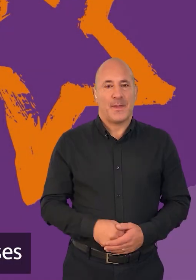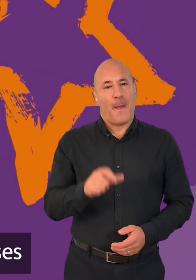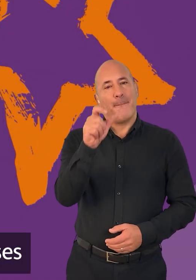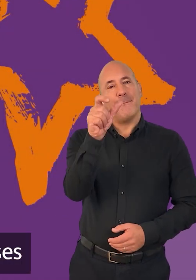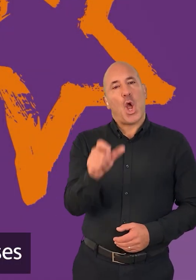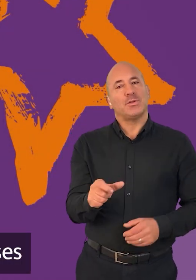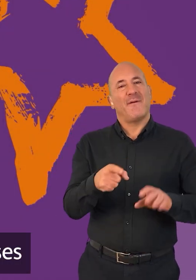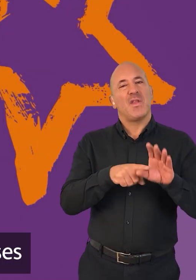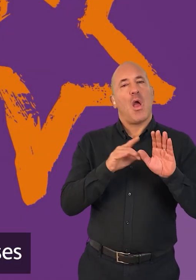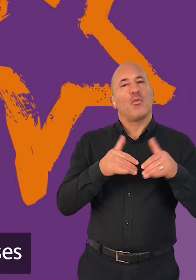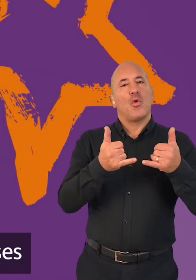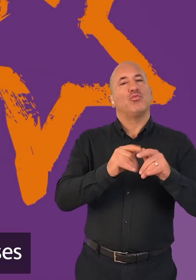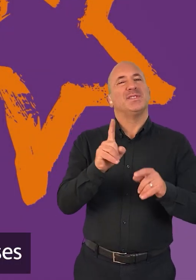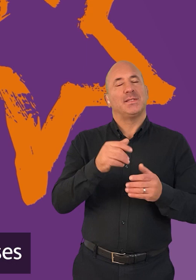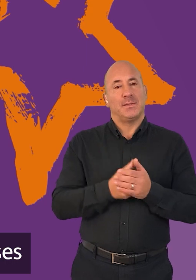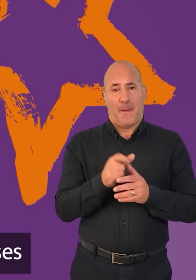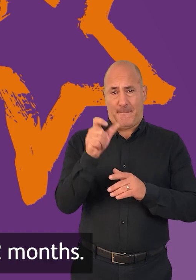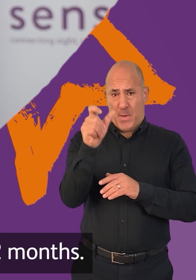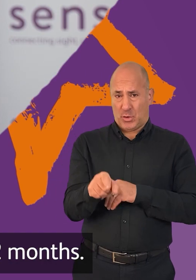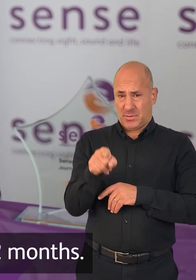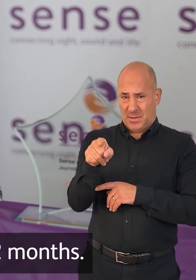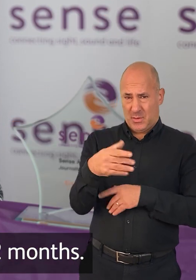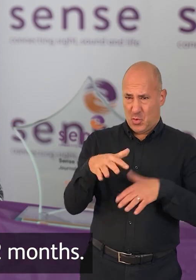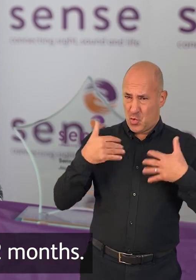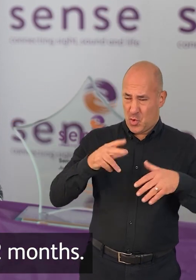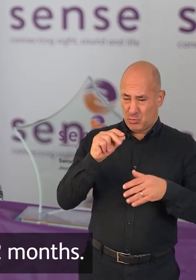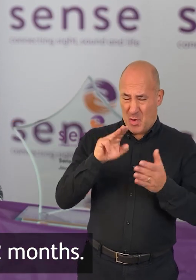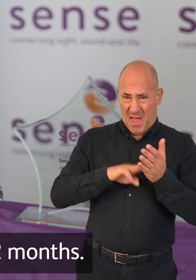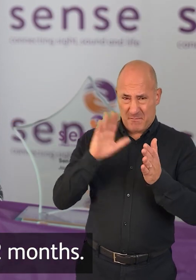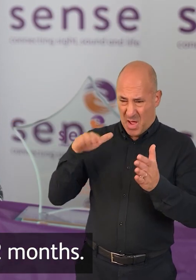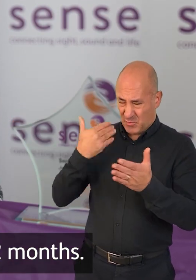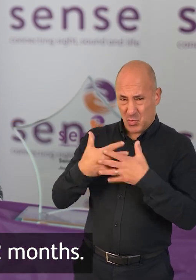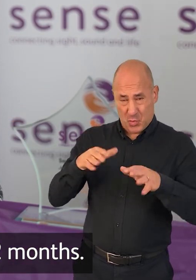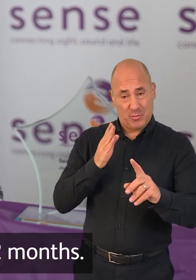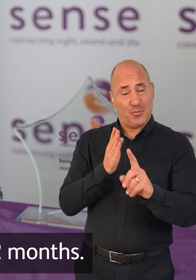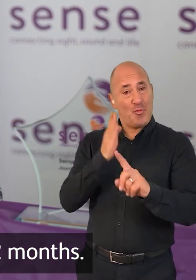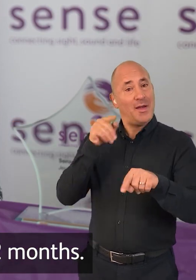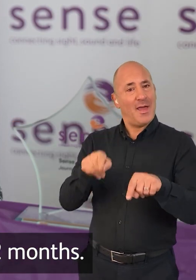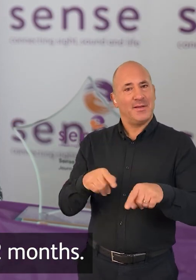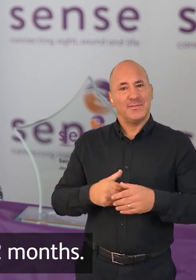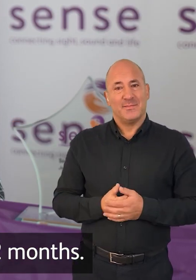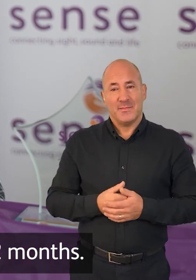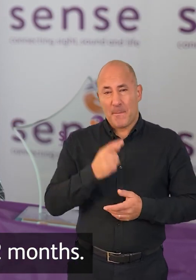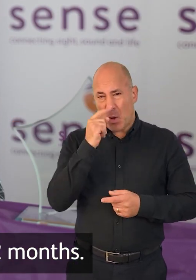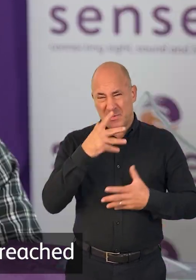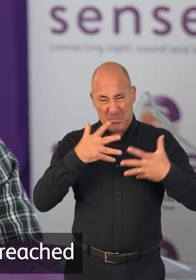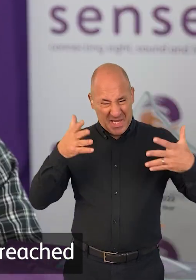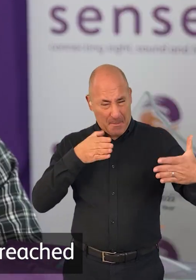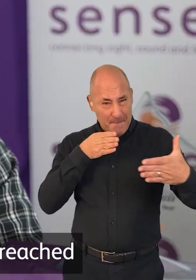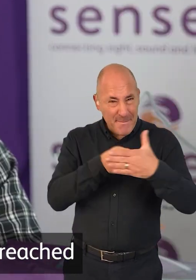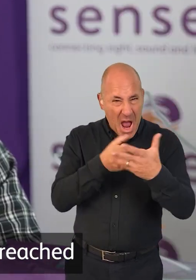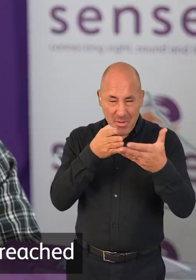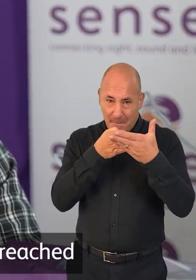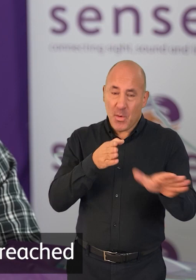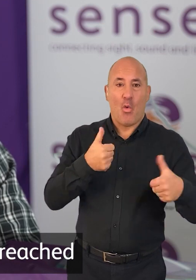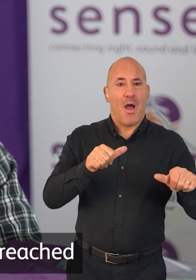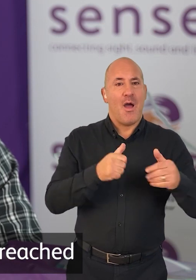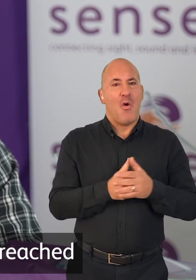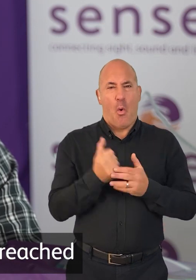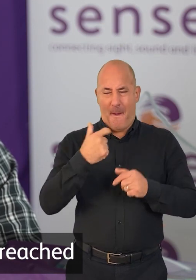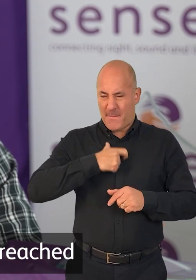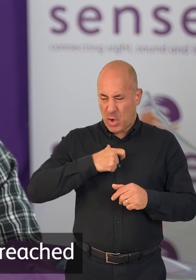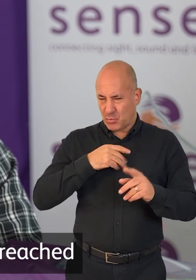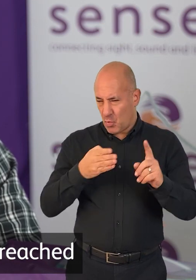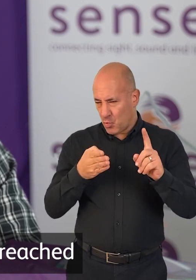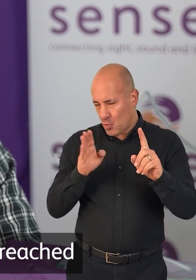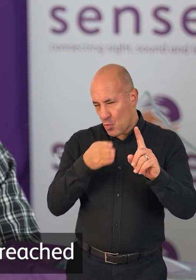The Person of the Year award recognises an individual who has had an exceptional 12 months. They may have overcome a huge